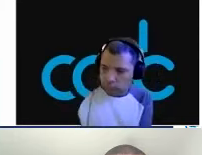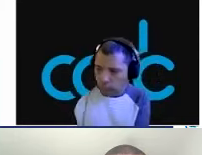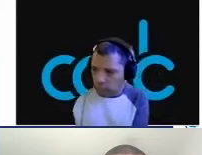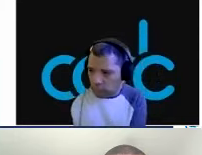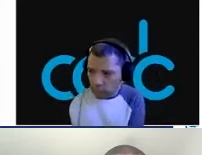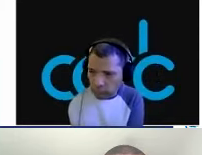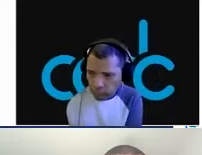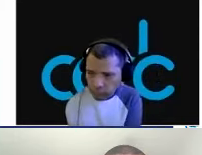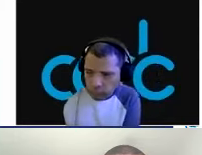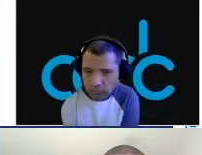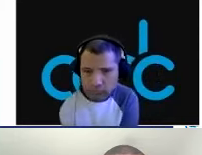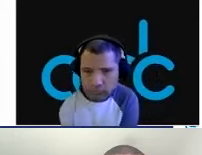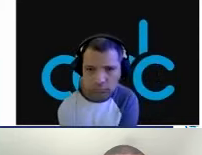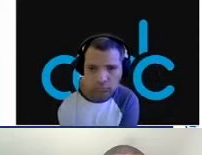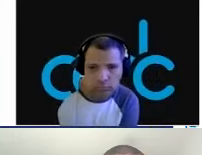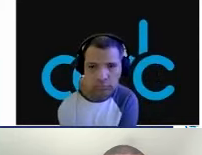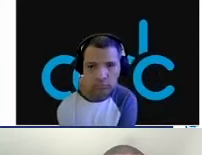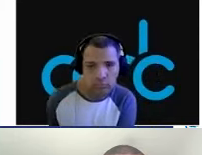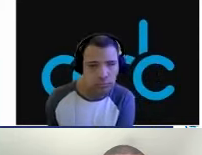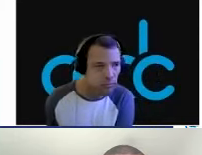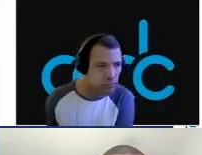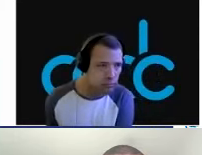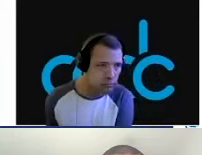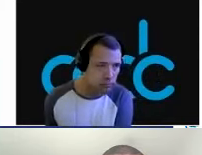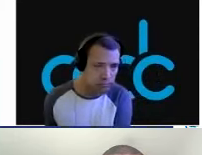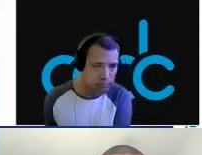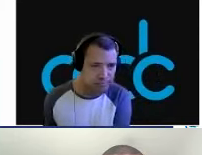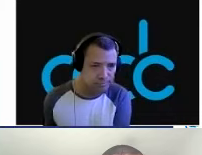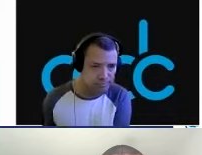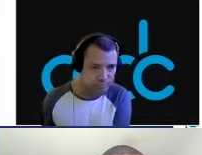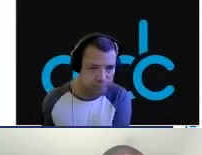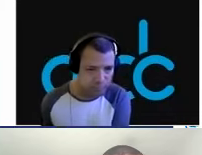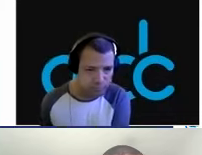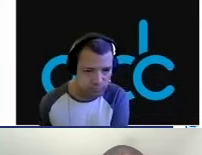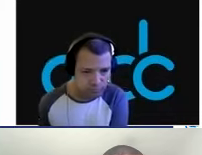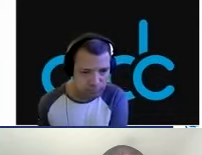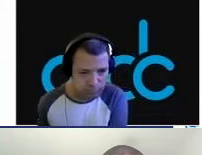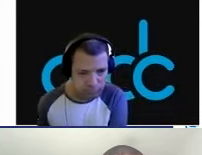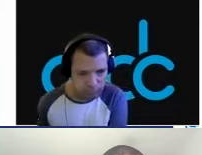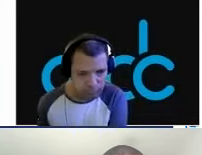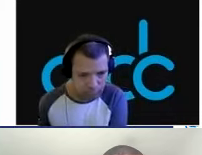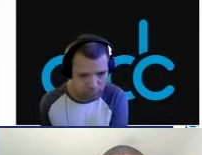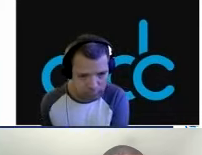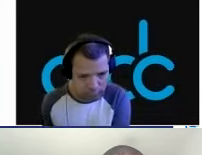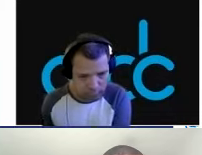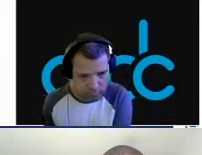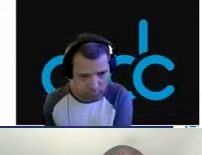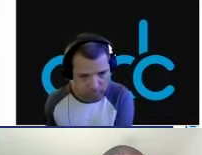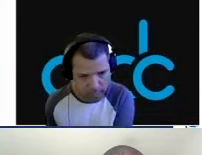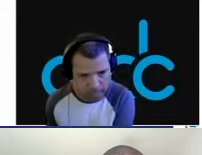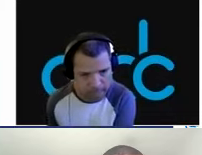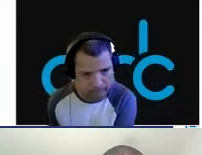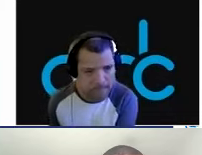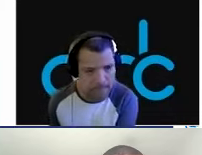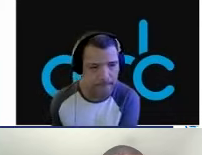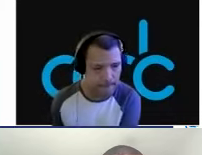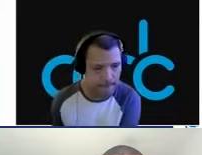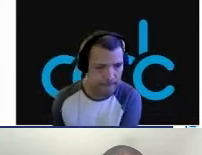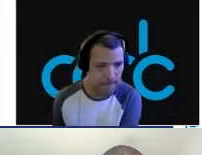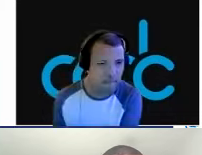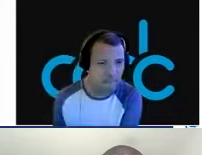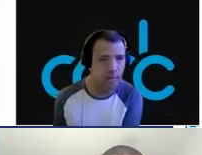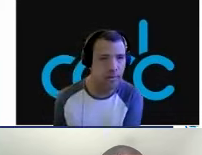form. People collecting data that have a cultural understanding of members that they're speaking with so that they can have the